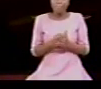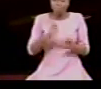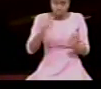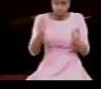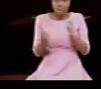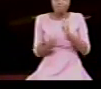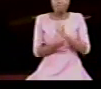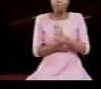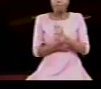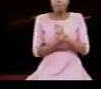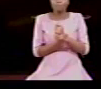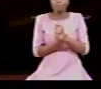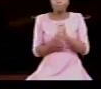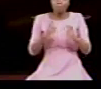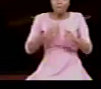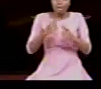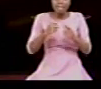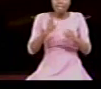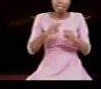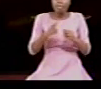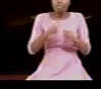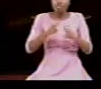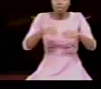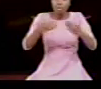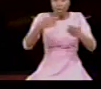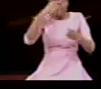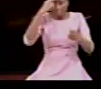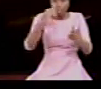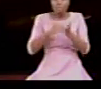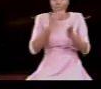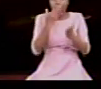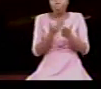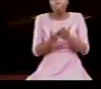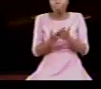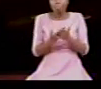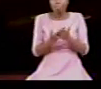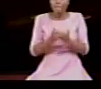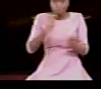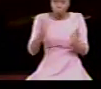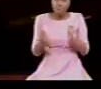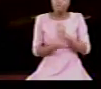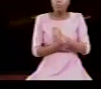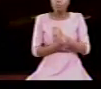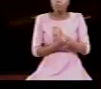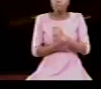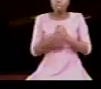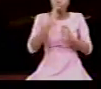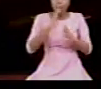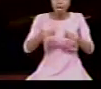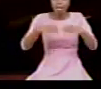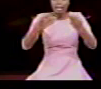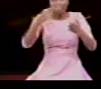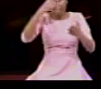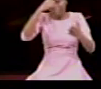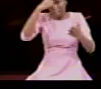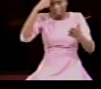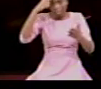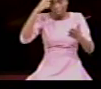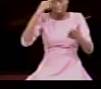Transformed, then your giving becomes meaningful. Transformed, your giving becomes